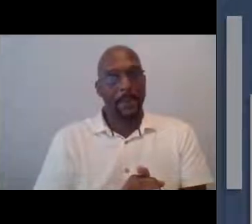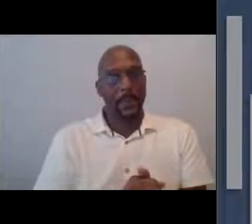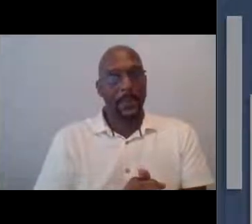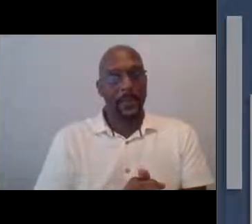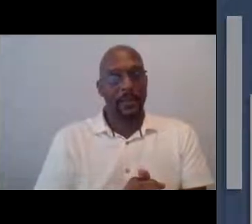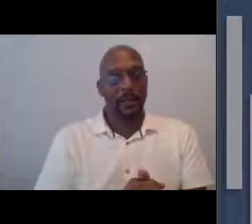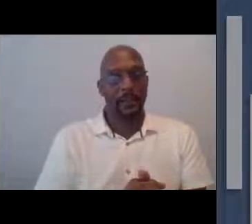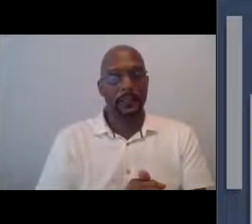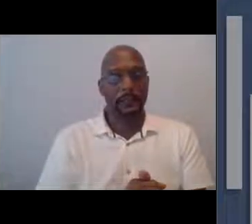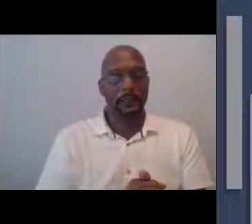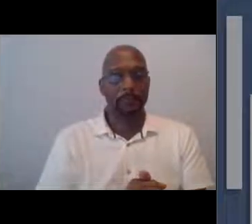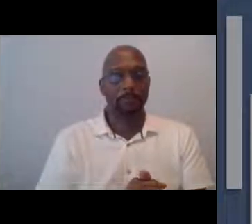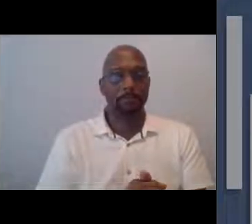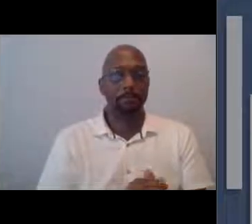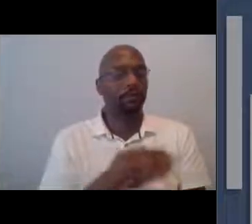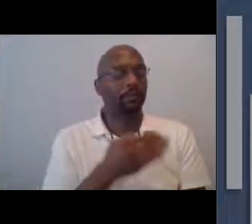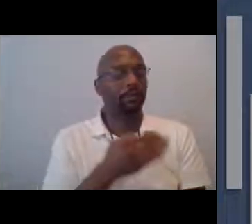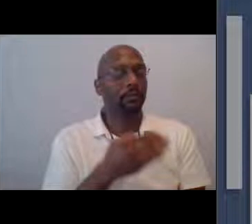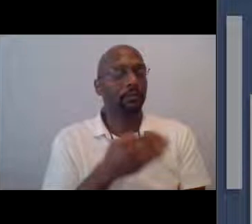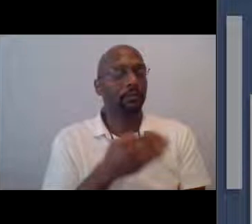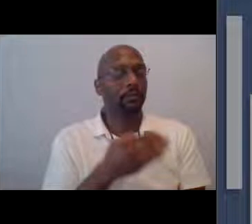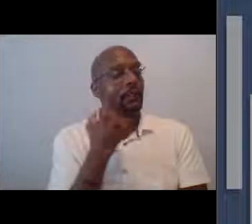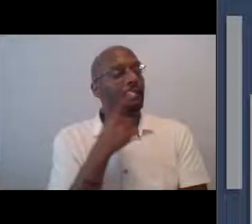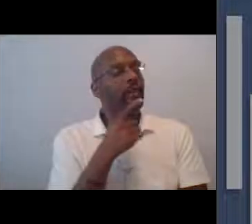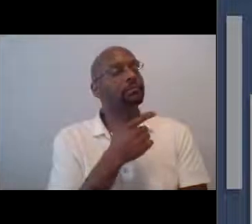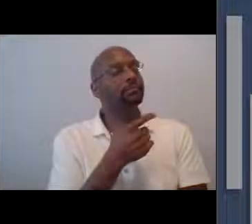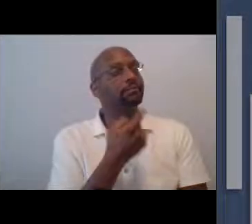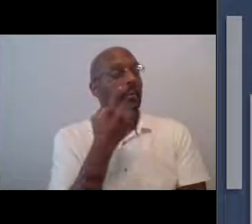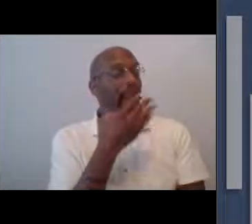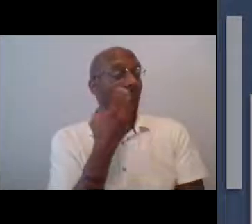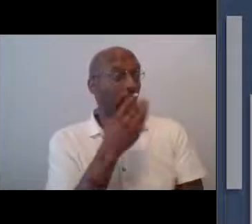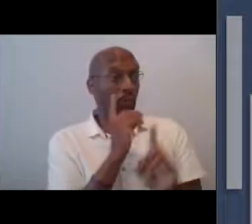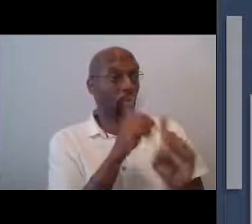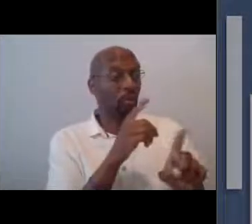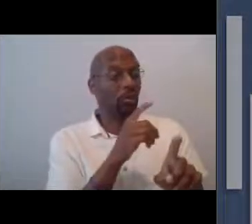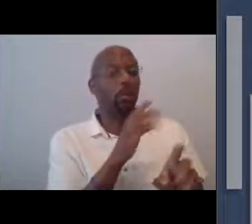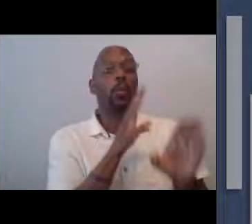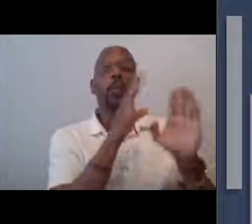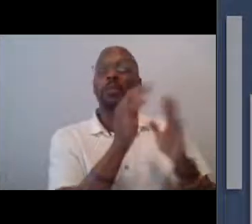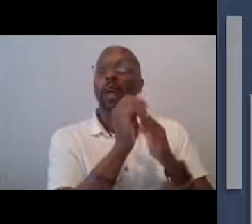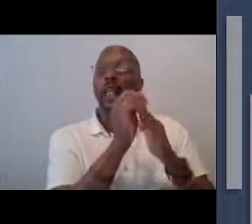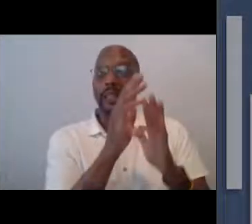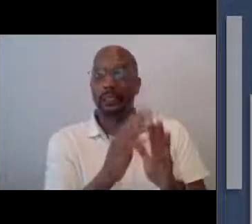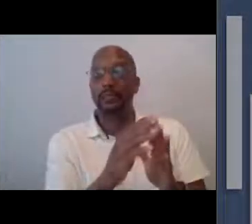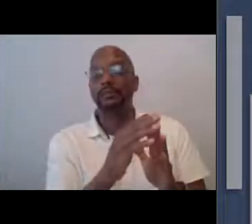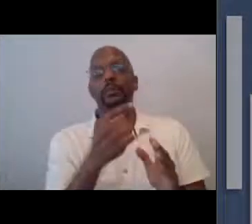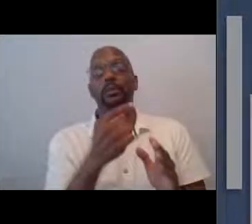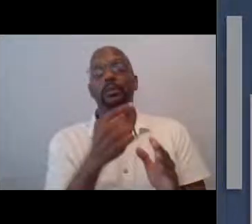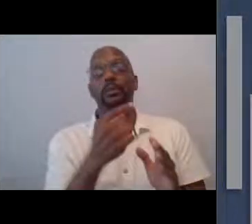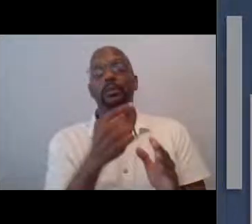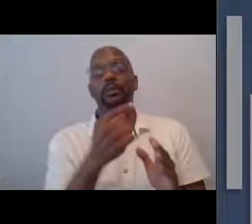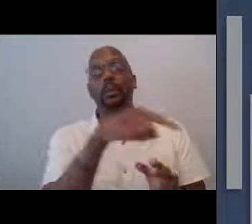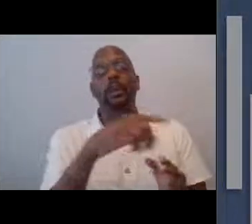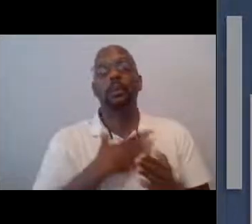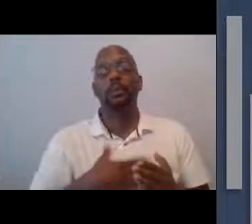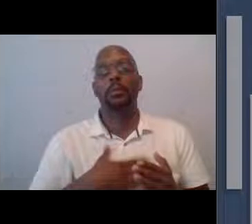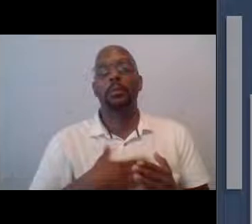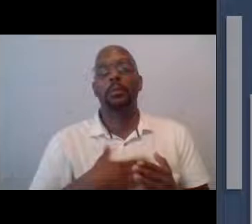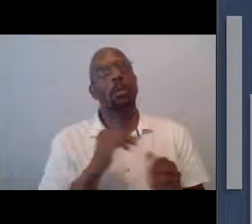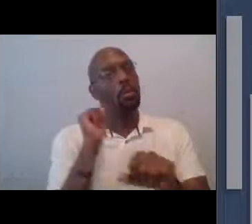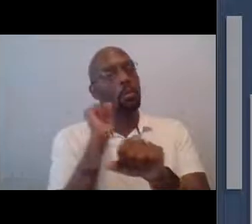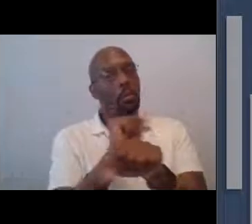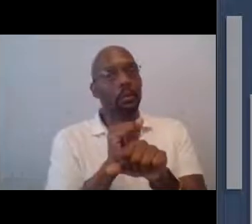Yes. Just wanted to thank you, Commissioner, for your comments, and you're a great leader, and I really appreciate your efforts to make our state